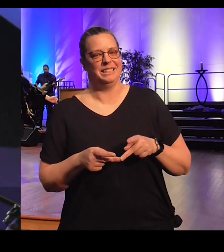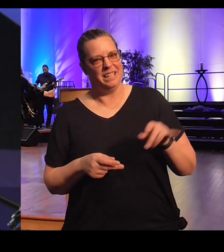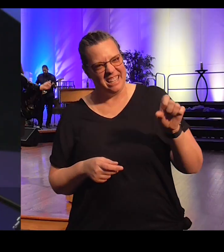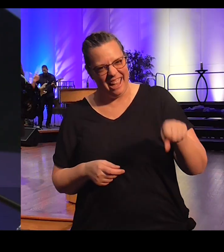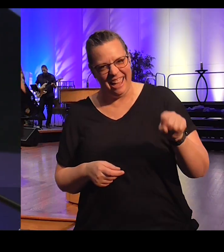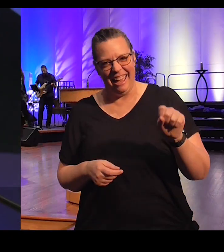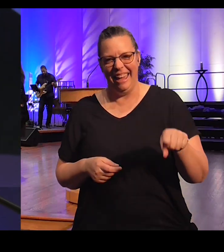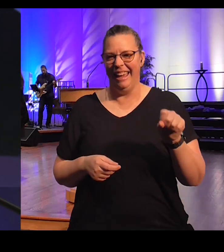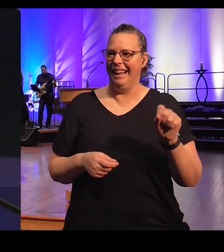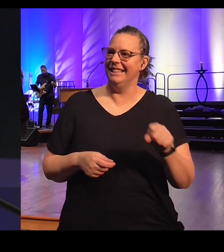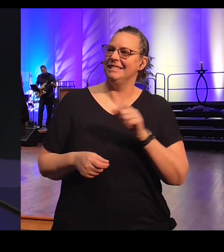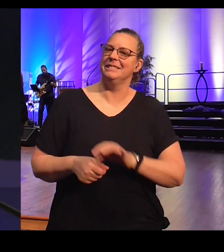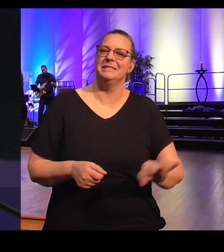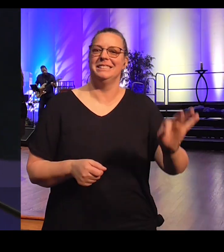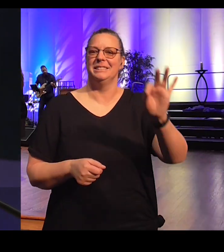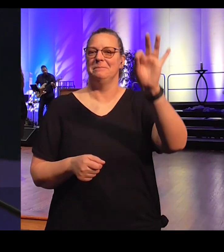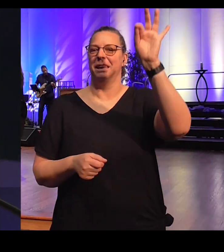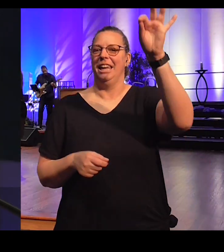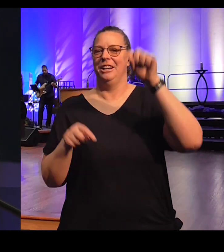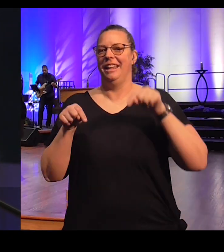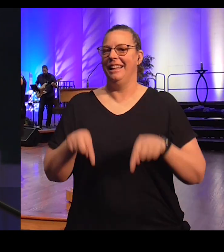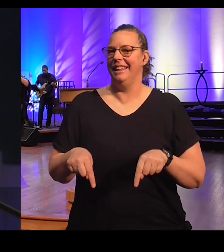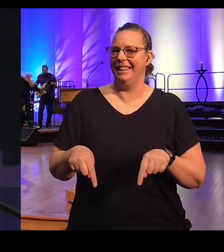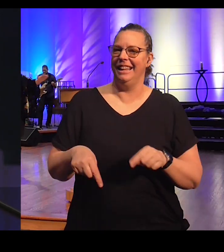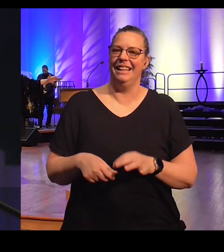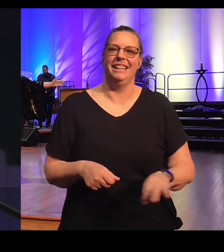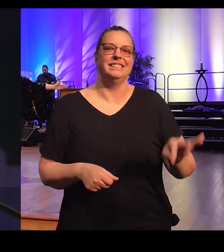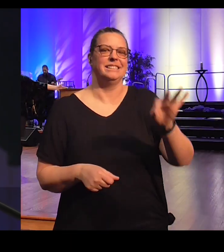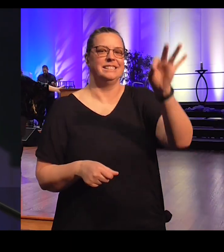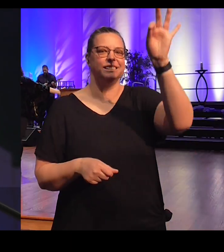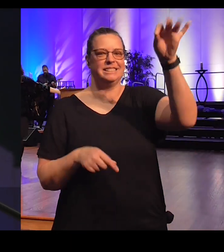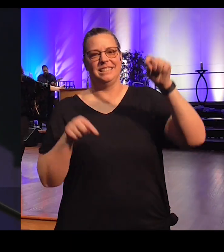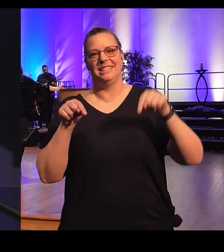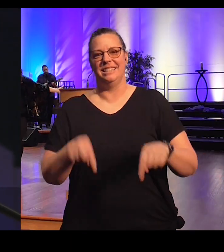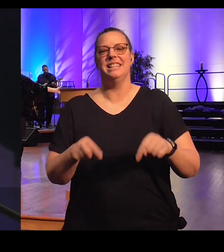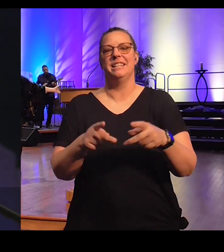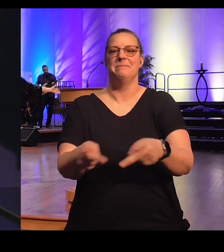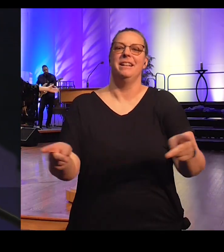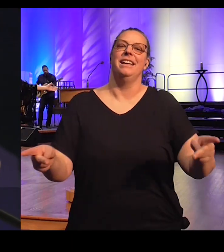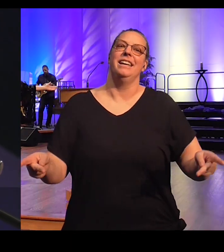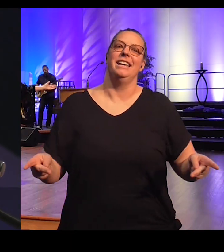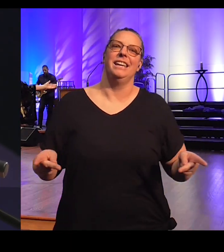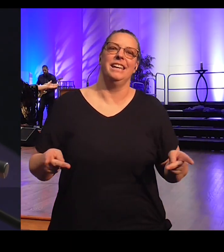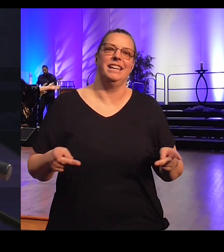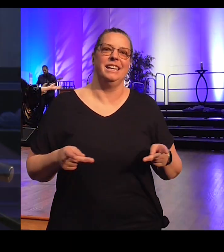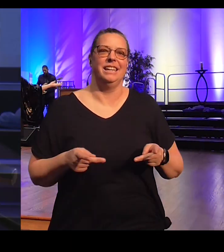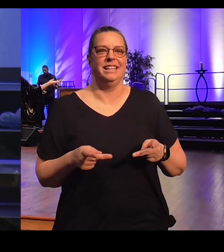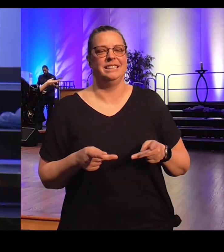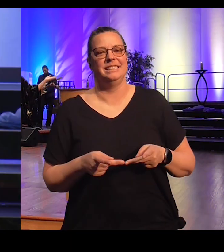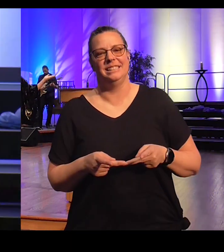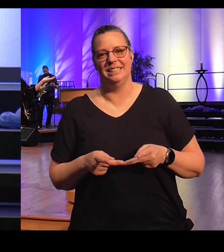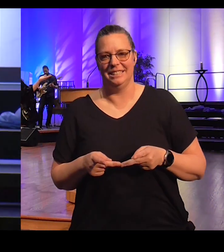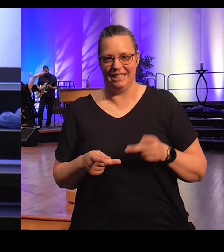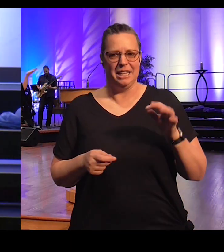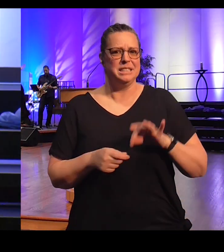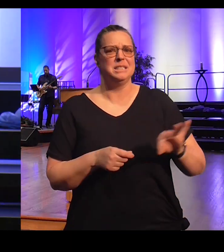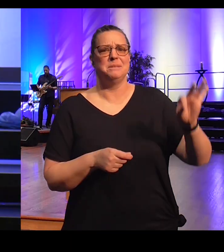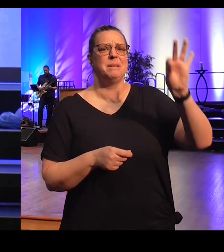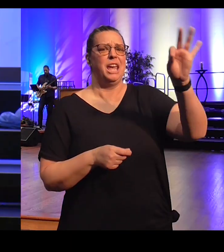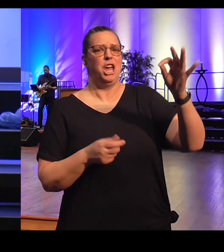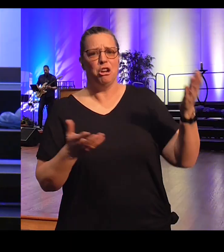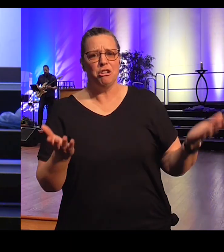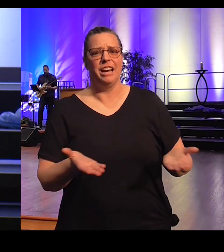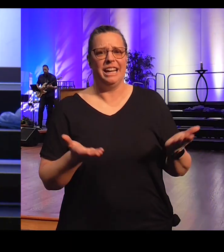Yeah. Spirit is in this, Spirit is in this place. Spirit